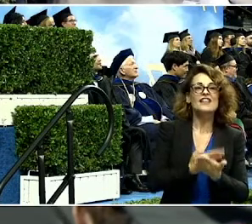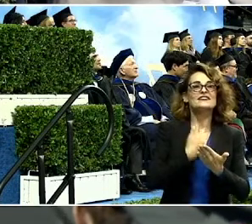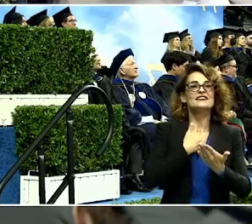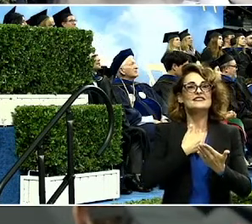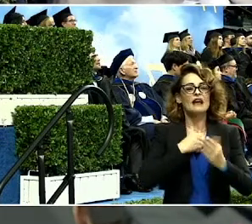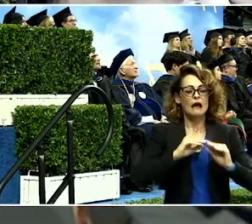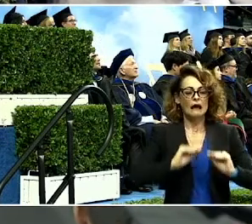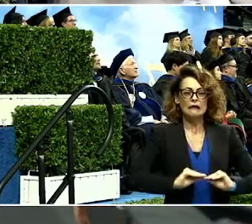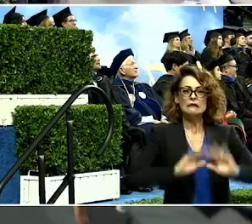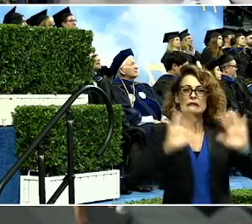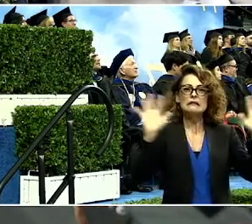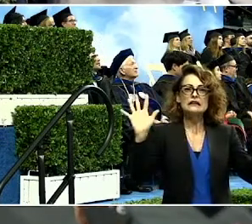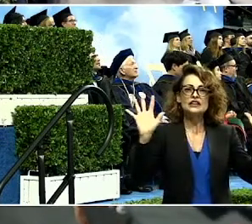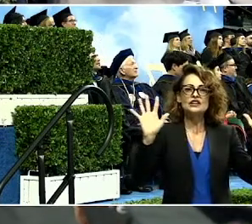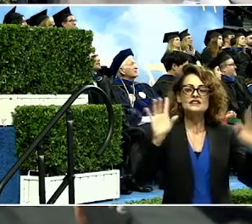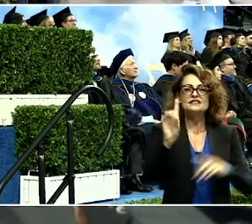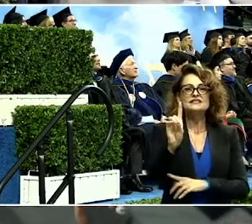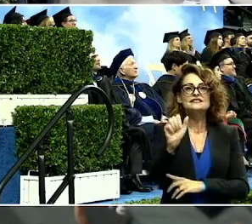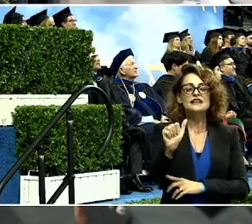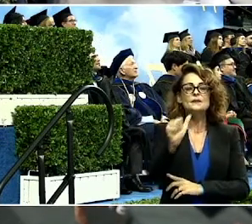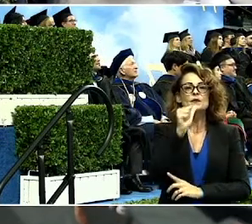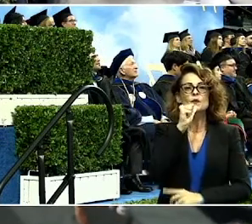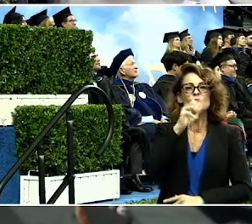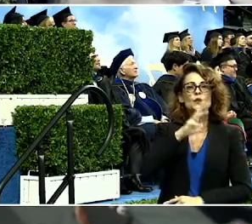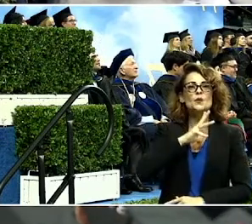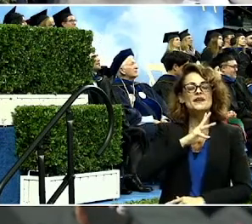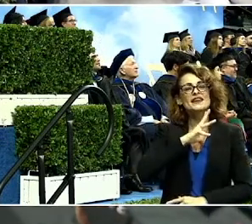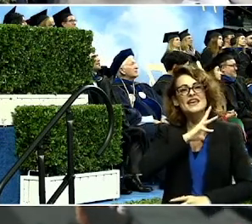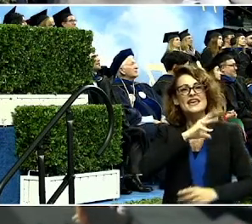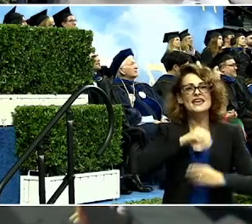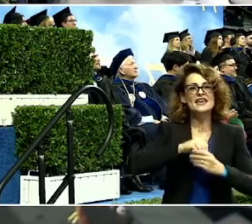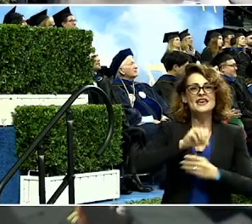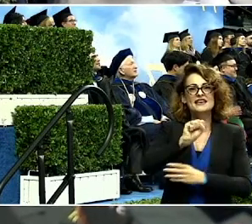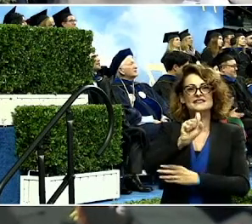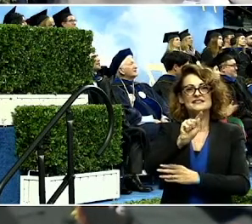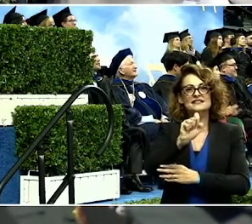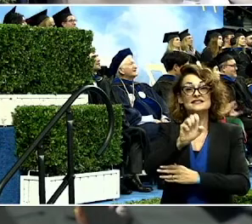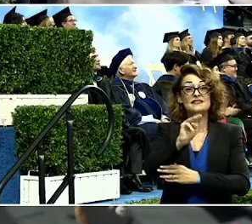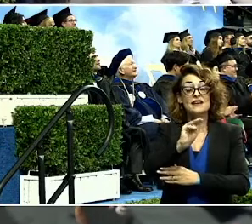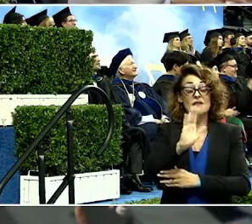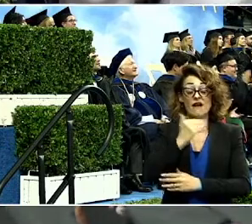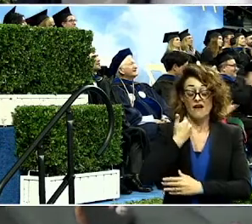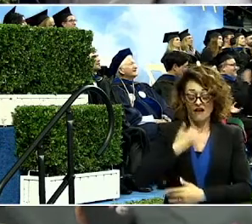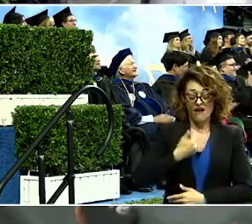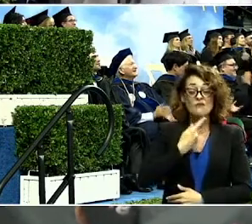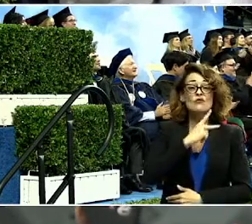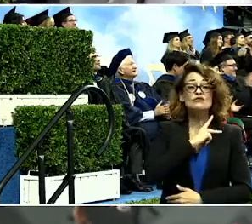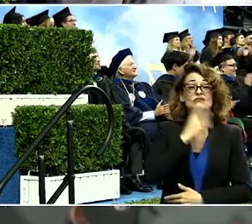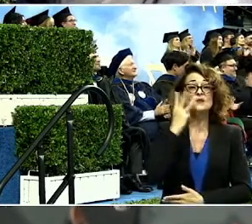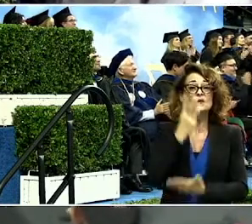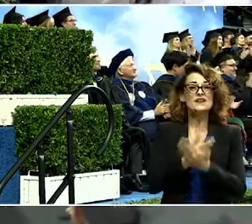disabled woman in STEM because I personally witnessed